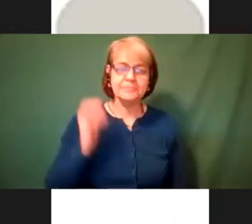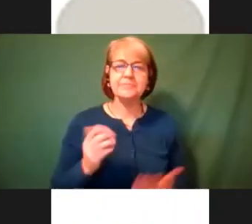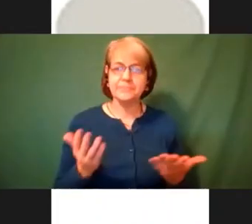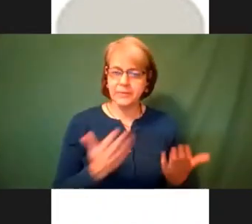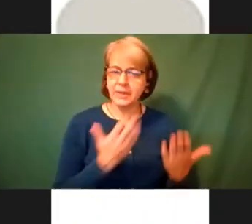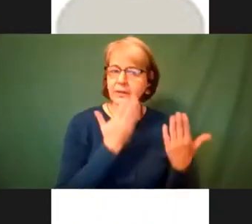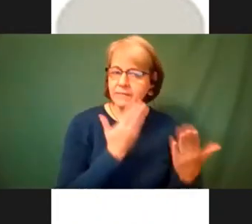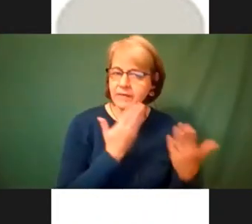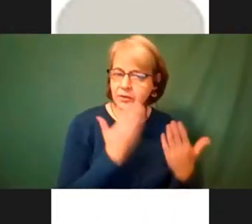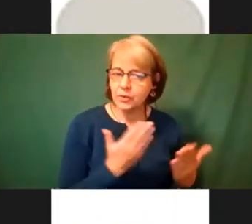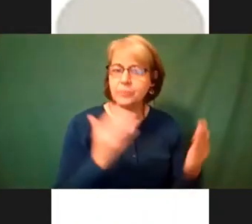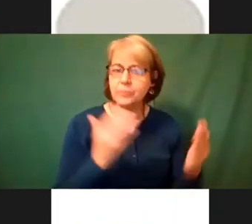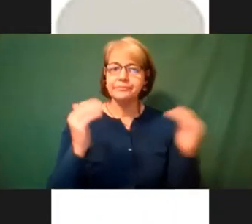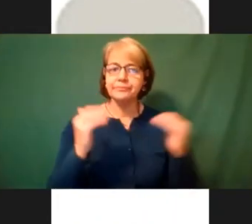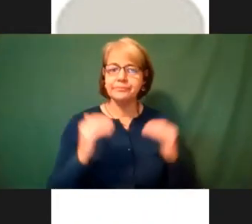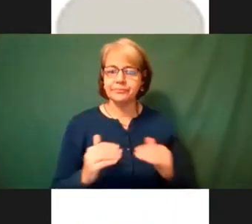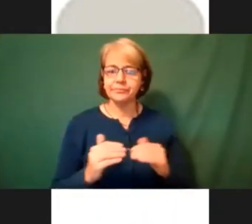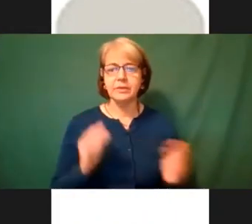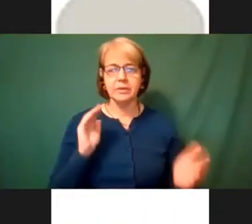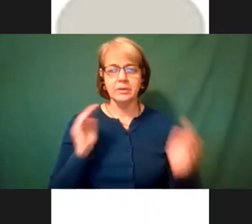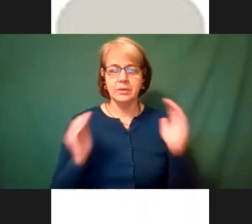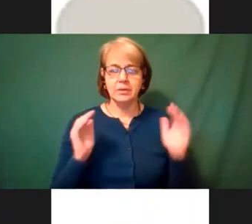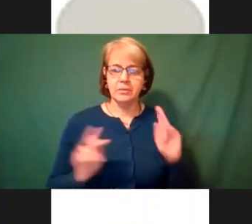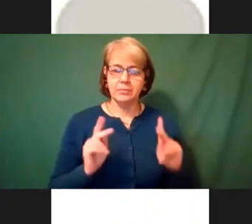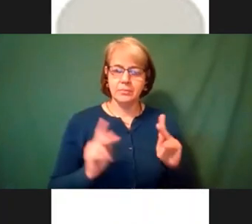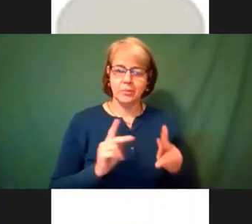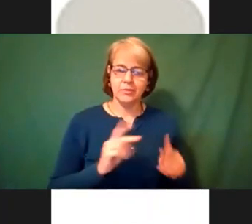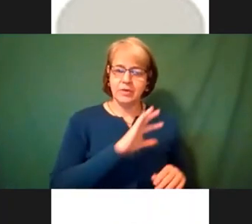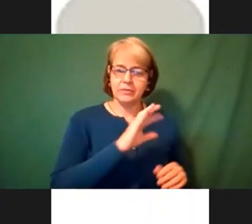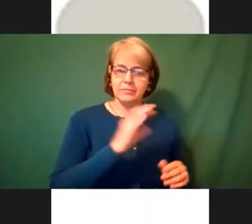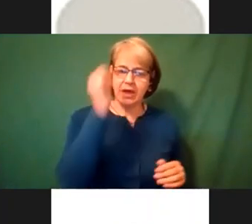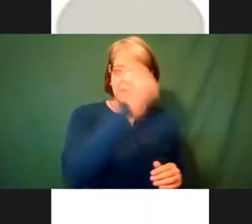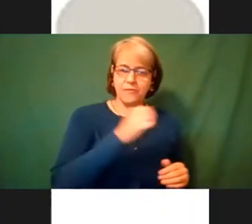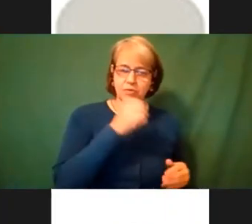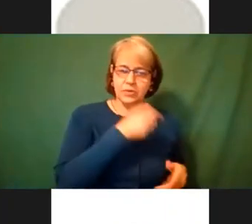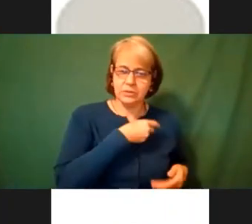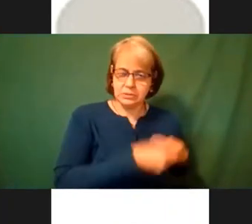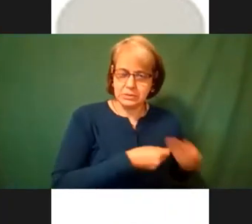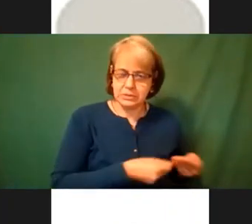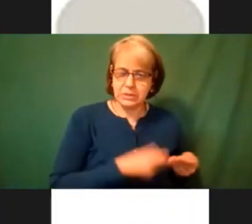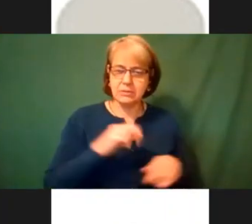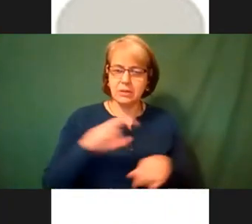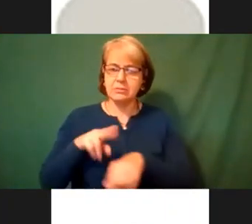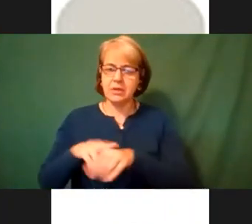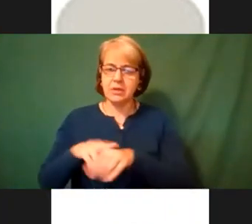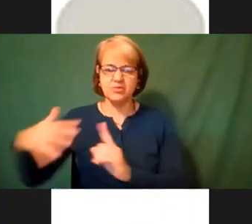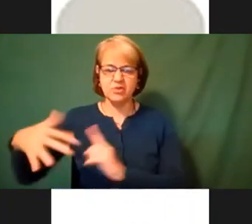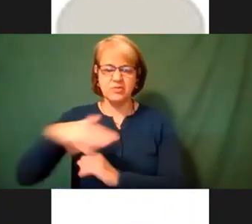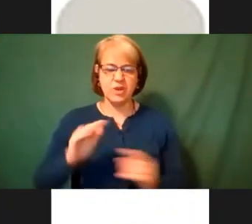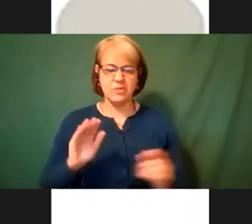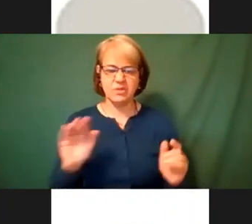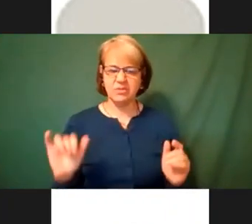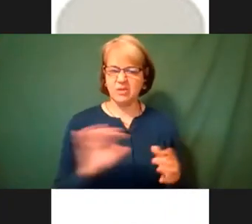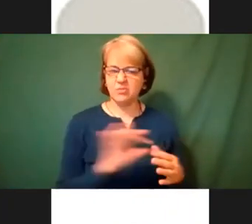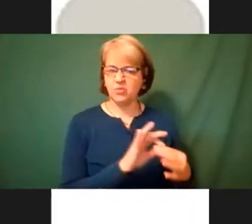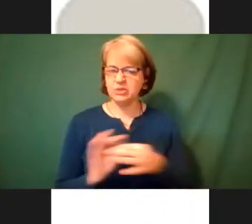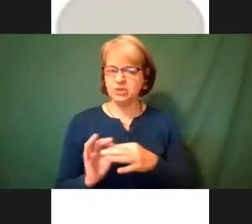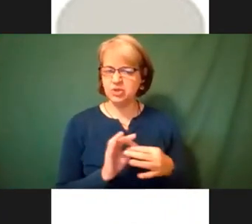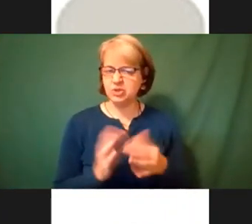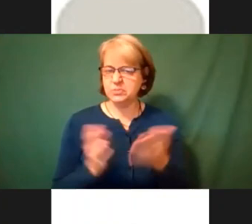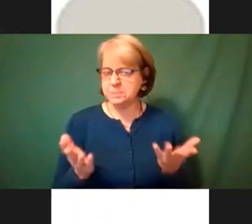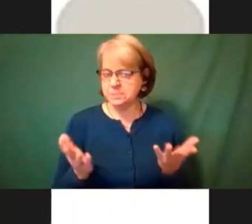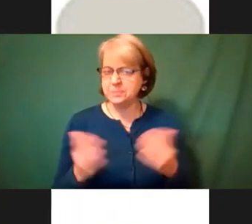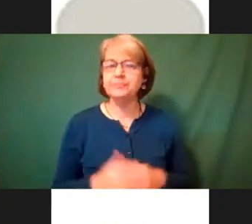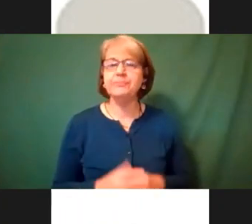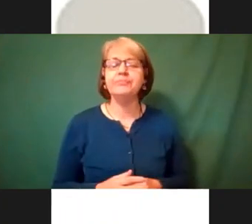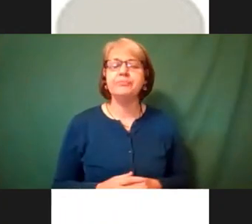African descent and the natural environment in a number of different ways. And a lot of the times when we see in the popular press about